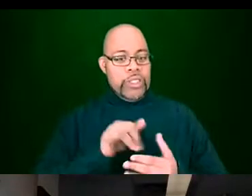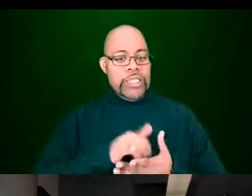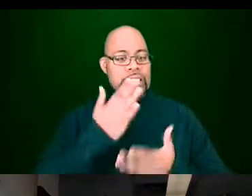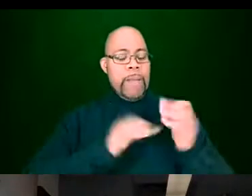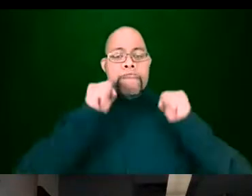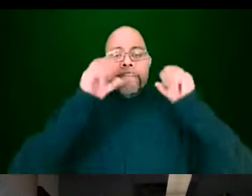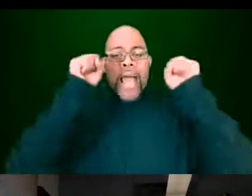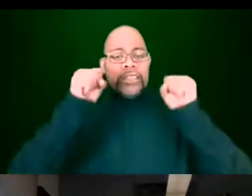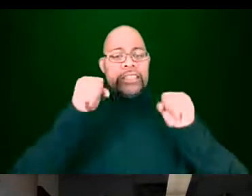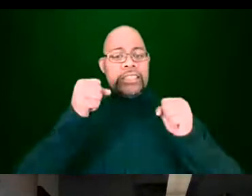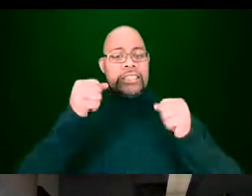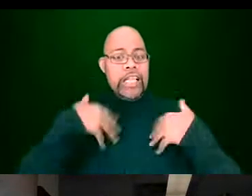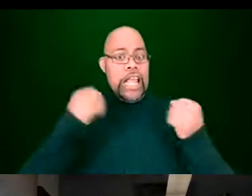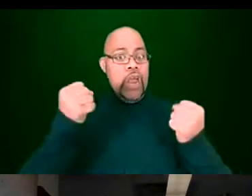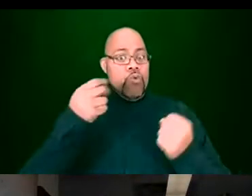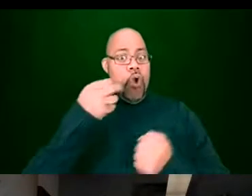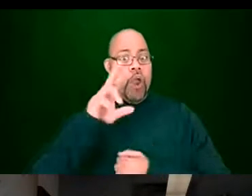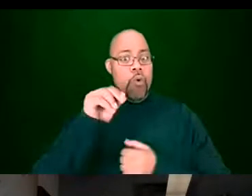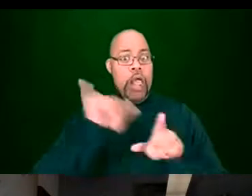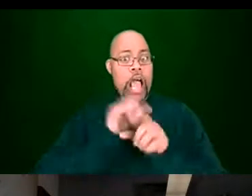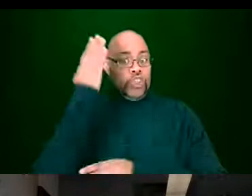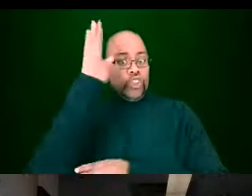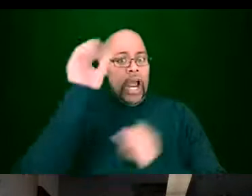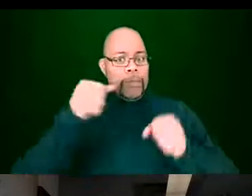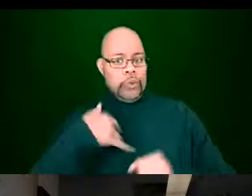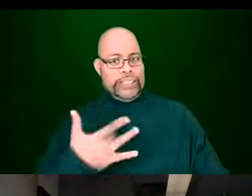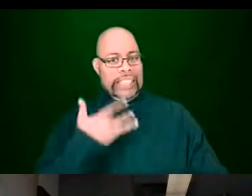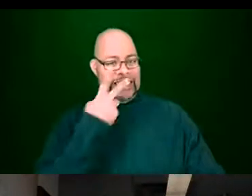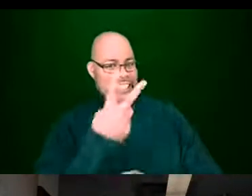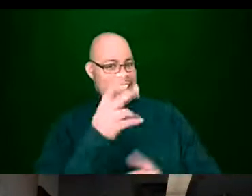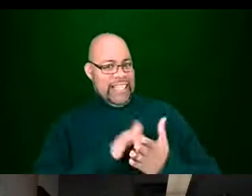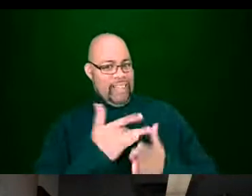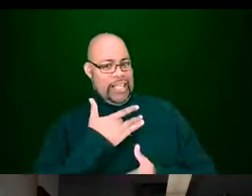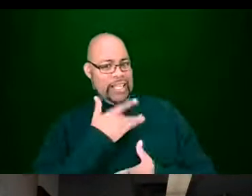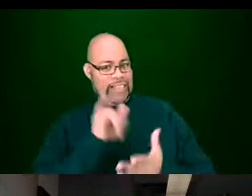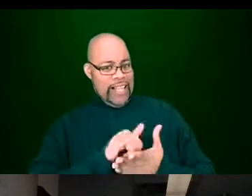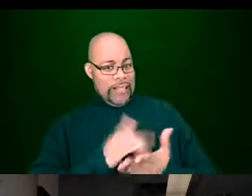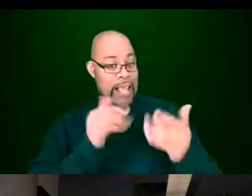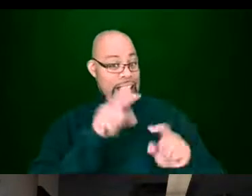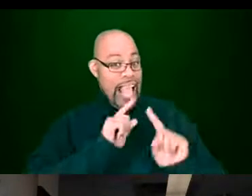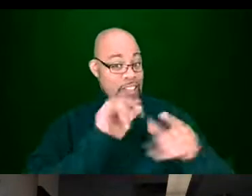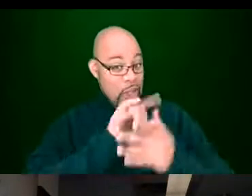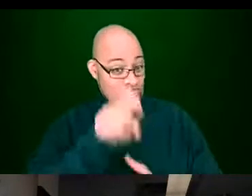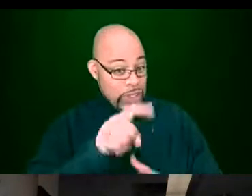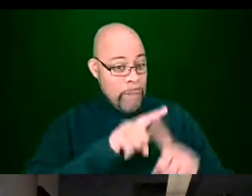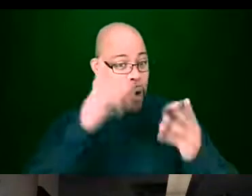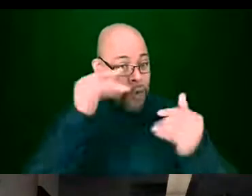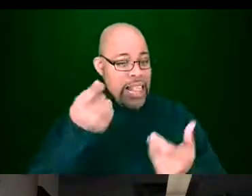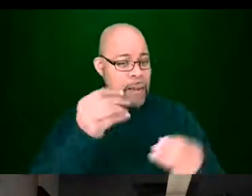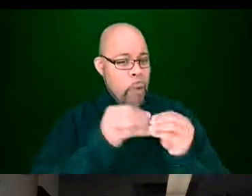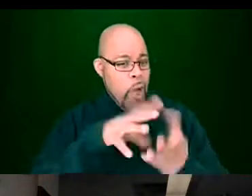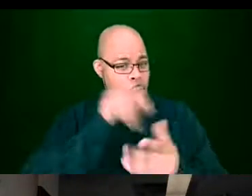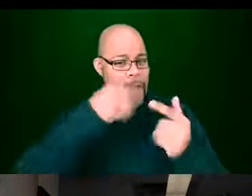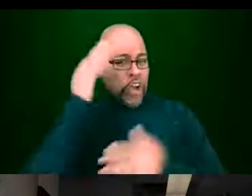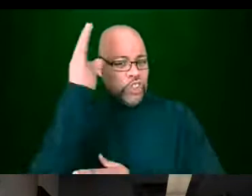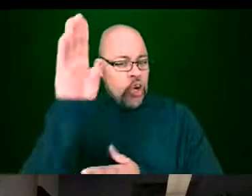amazing superhero sharks like the hammerhead are able to sense. So I might not be able to answer your question, but hopefully you learned a little something about